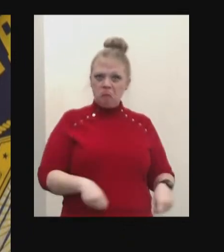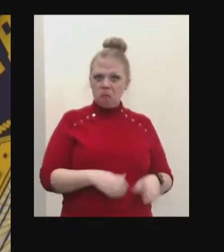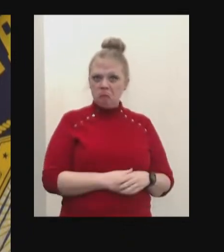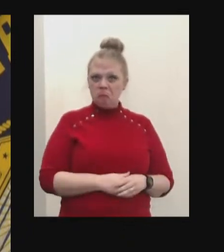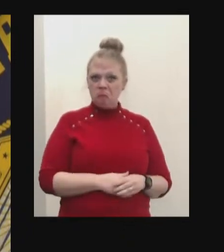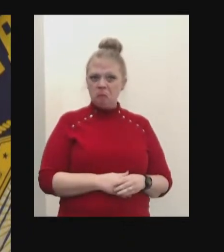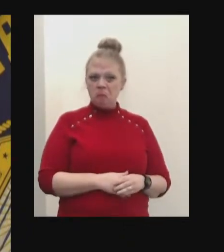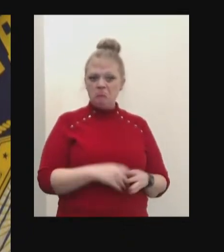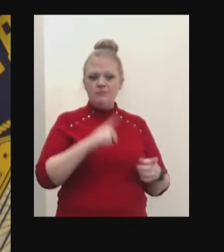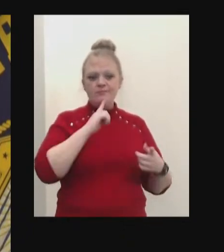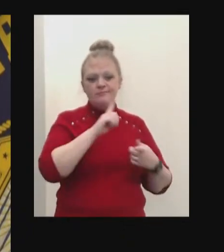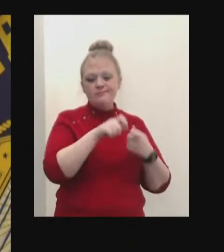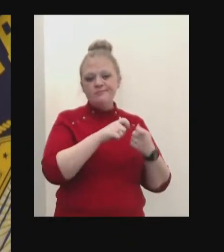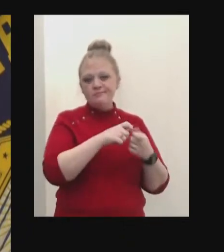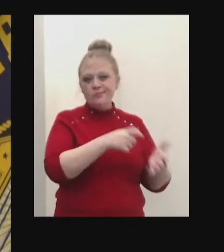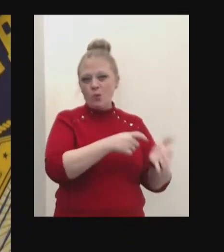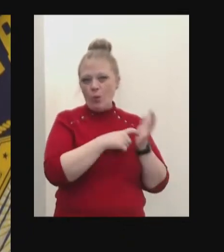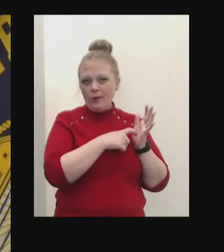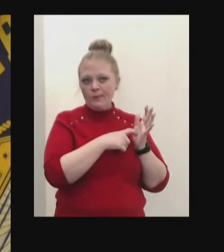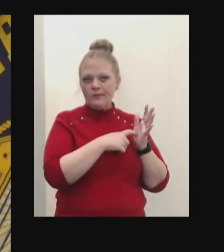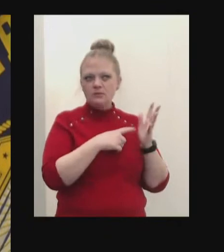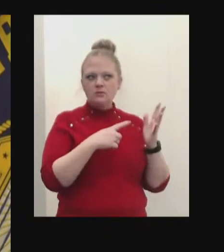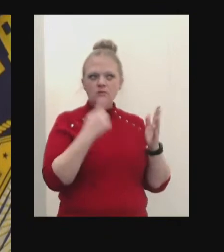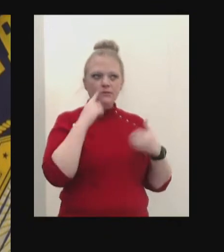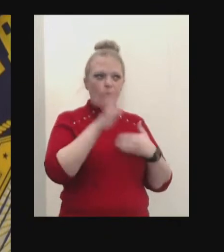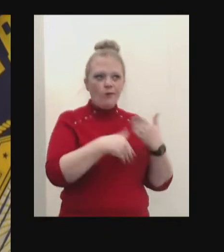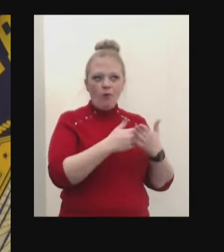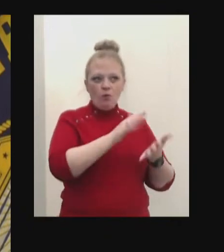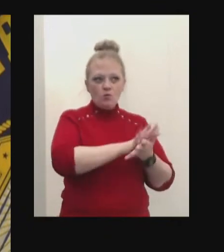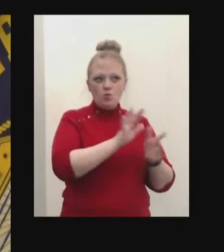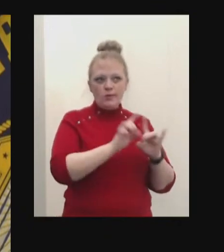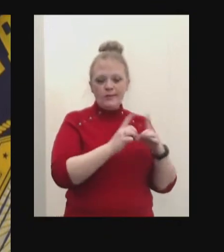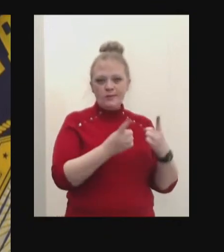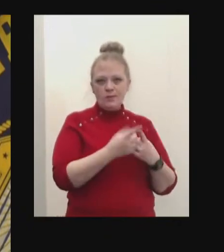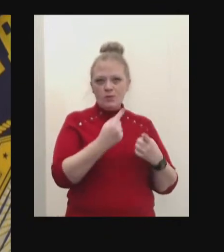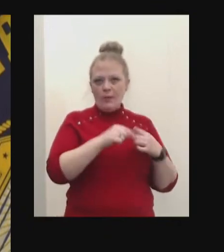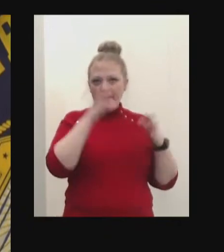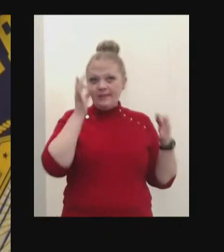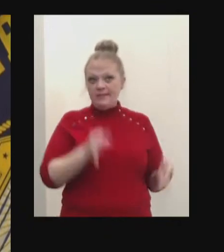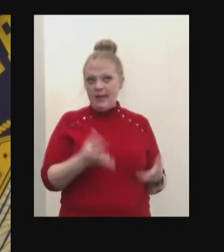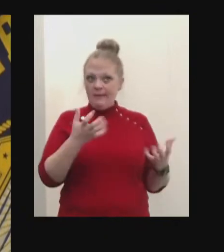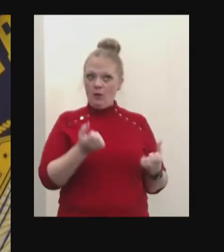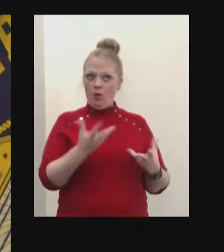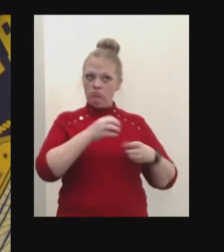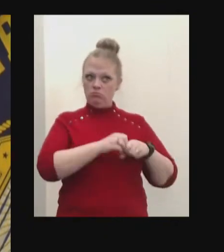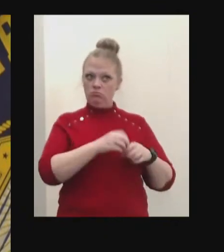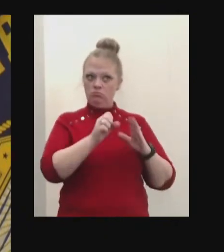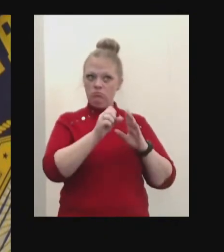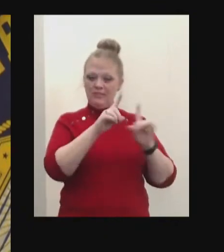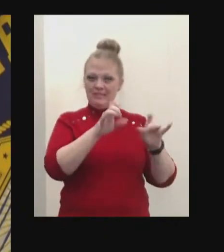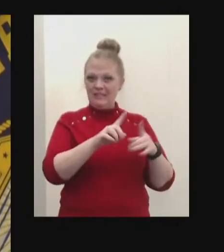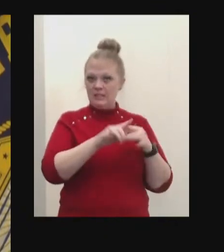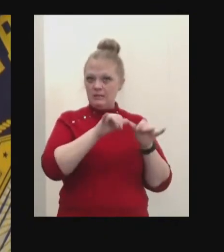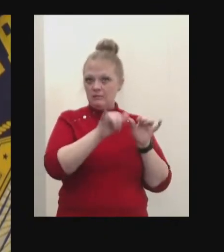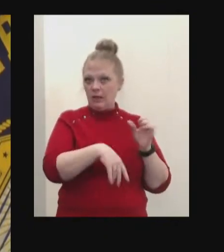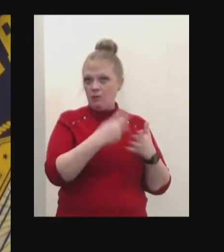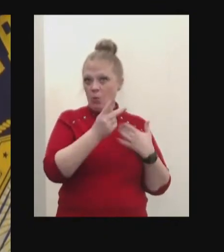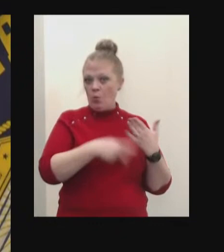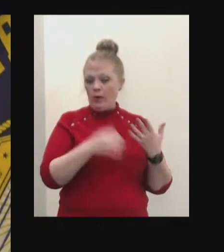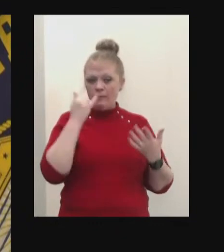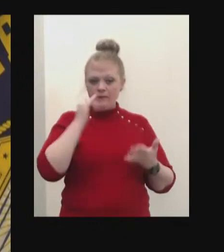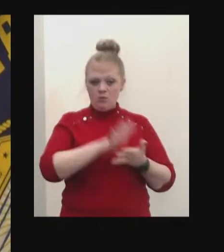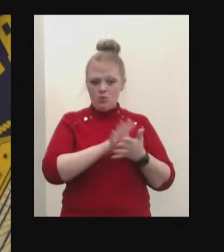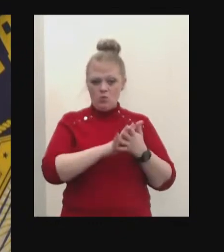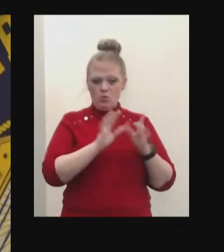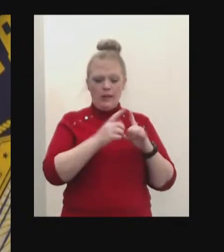certain requirements that are made of all the school districts when they decide they want to be part of the test to stay program. And if the school district, any